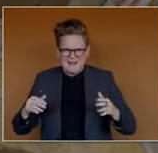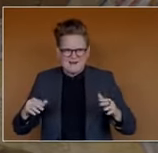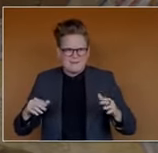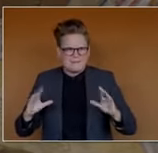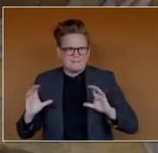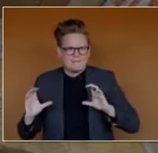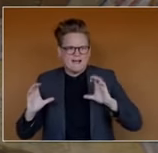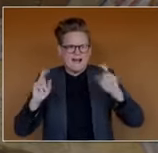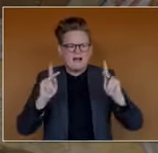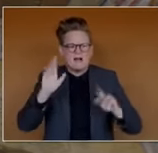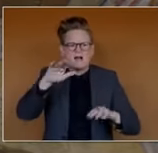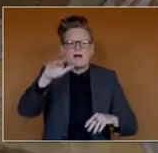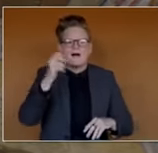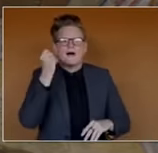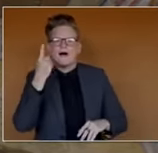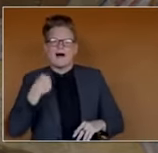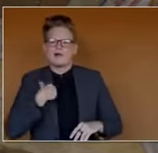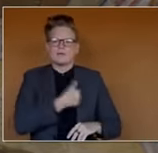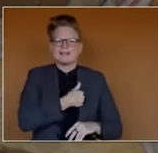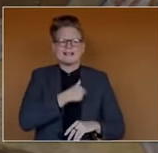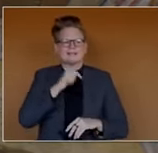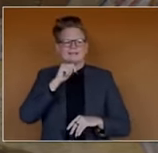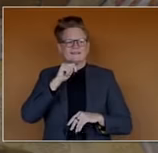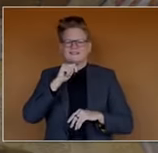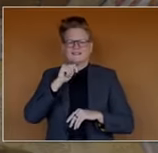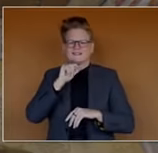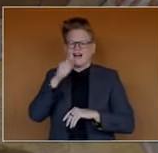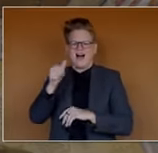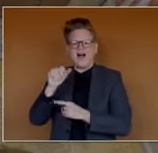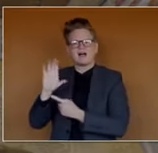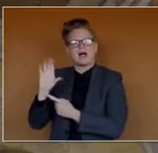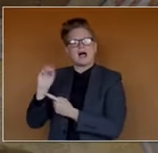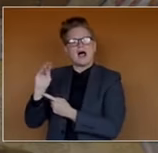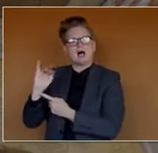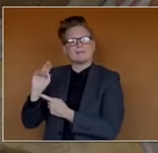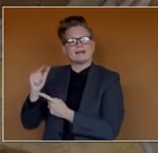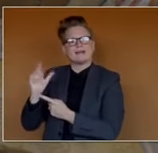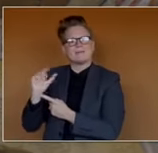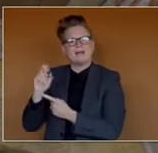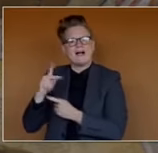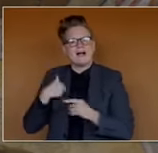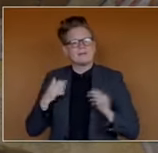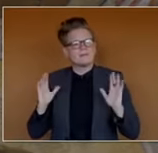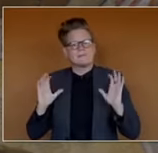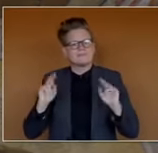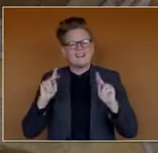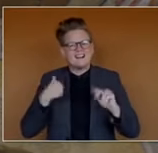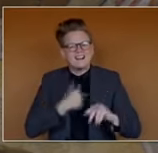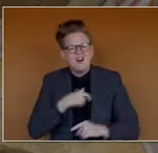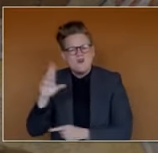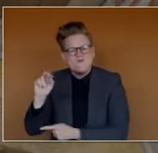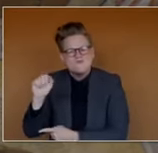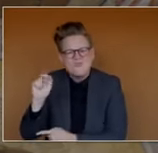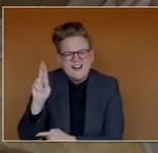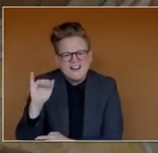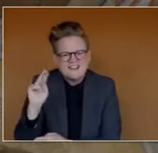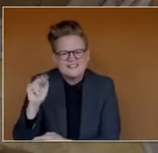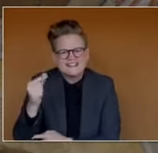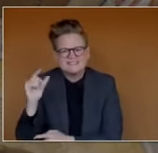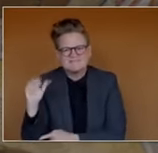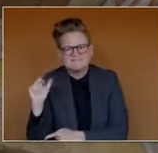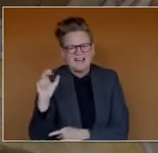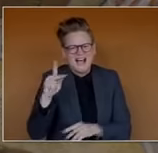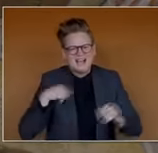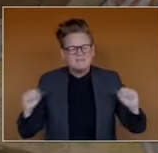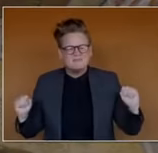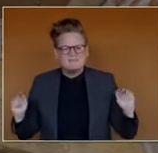want to thank every member of this remarkable place we call home, every member of our extraordinary community, 40 million Californians strong,